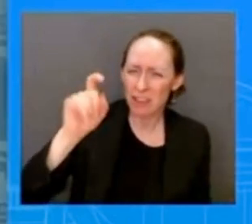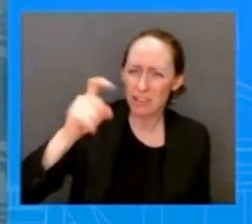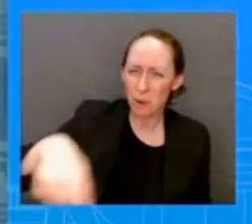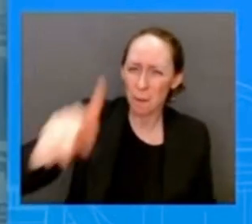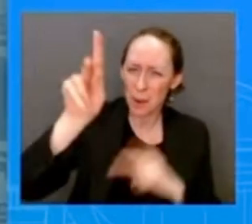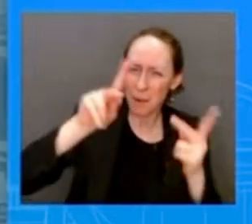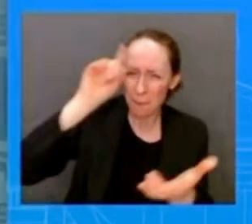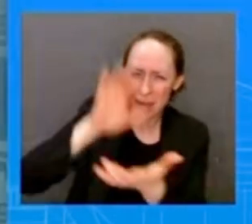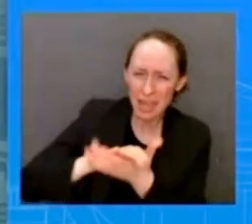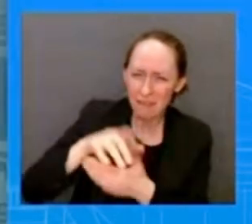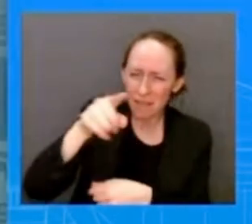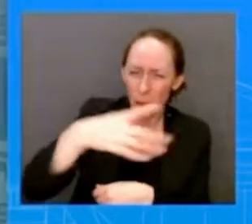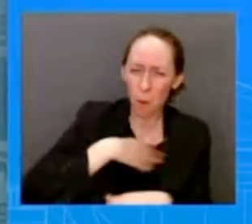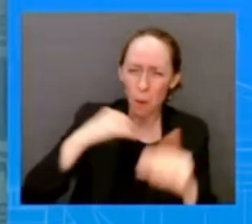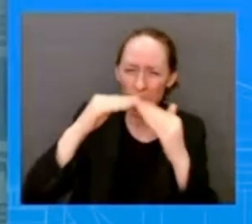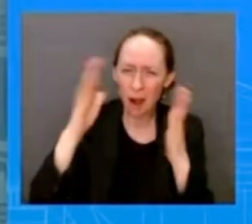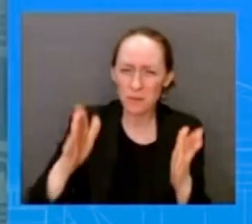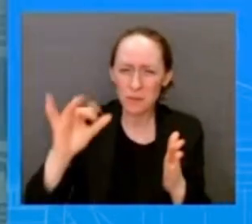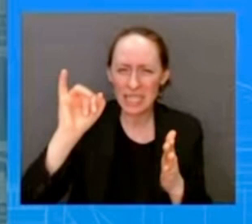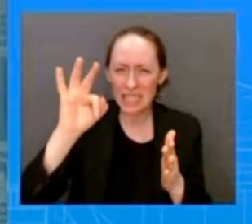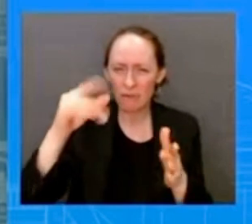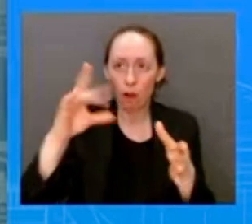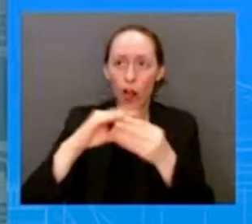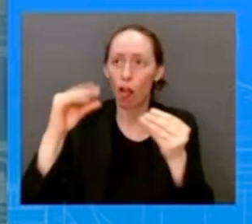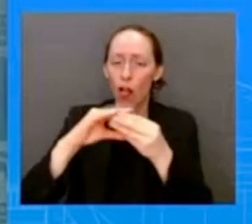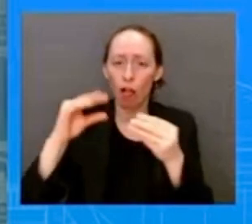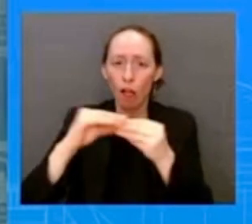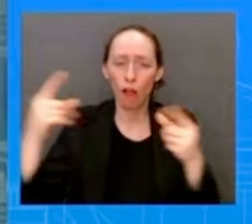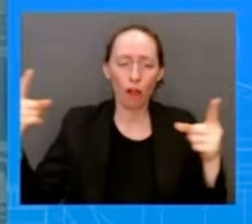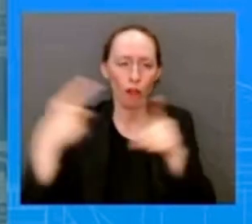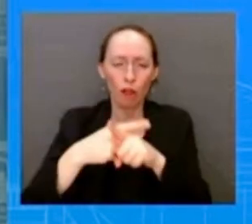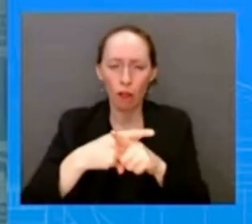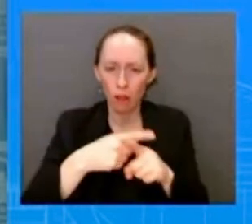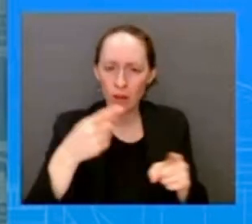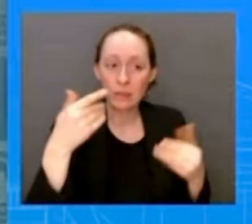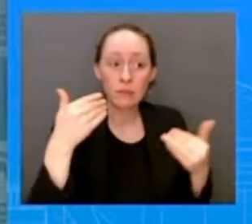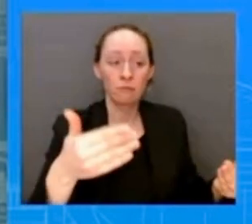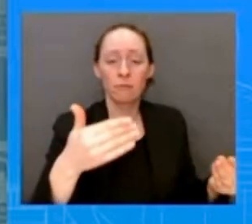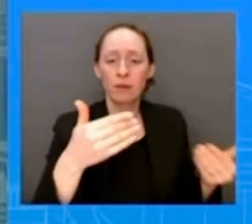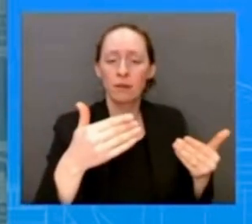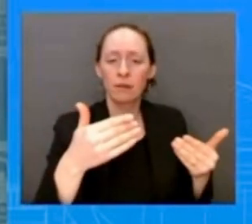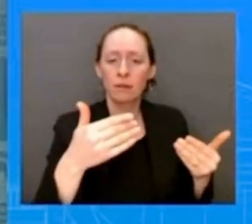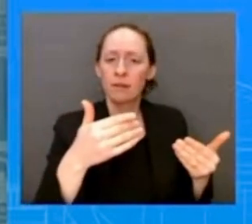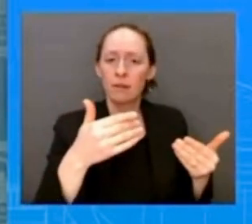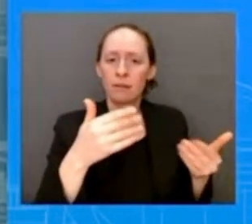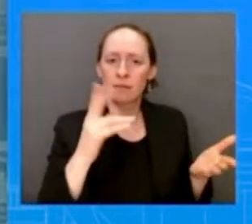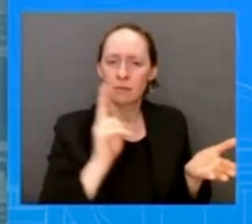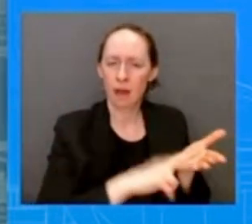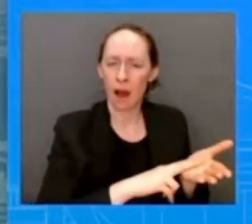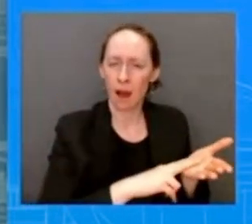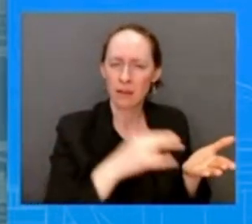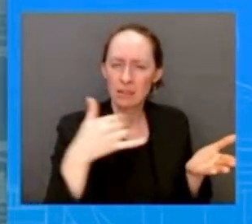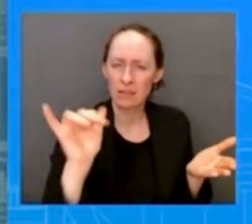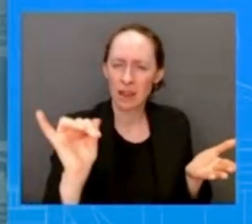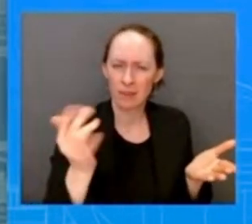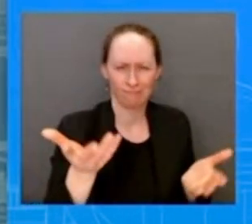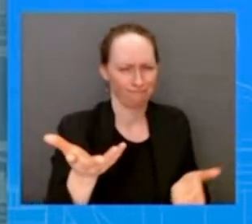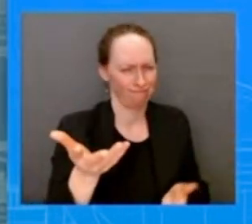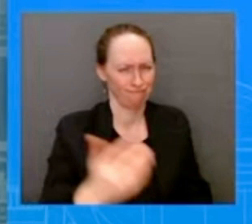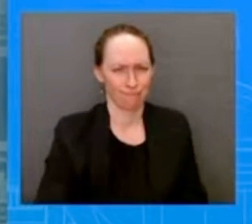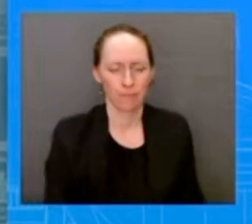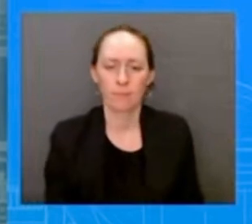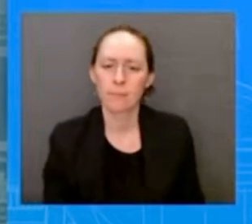what the American people, who I just mentioned to one of your colleagues, I think the American people know who Joe Biden is. I